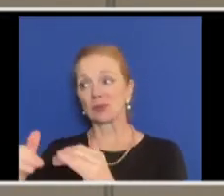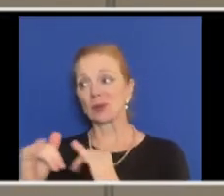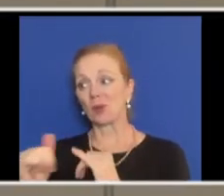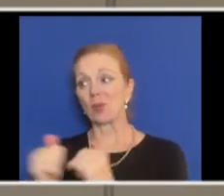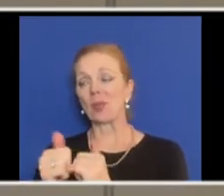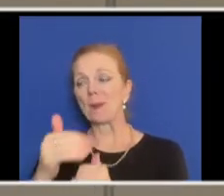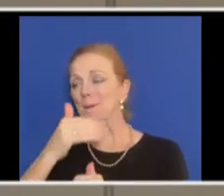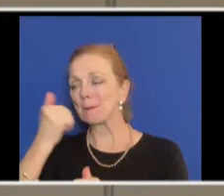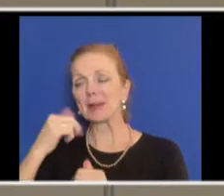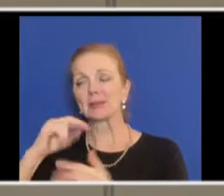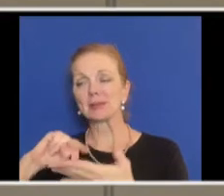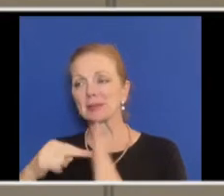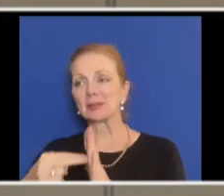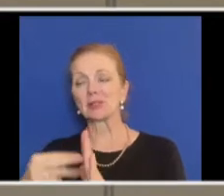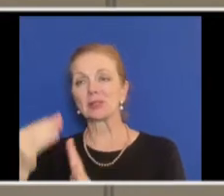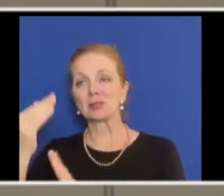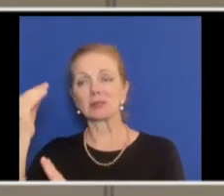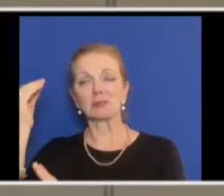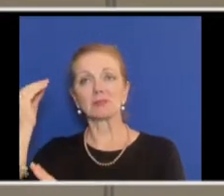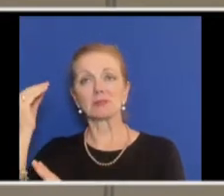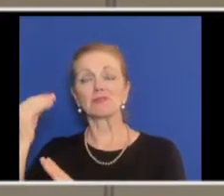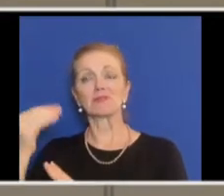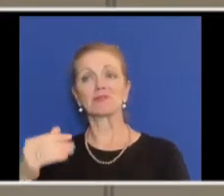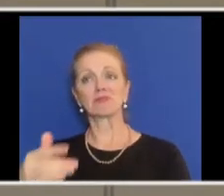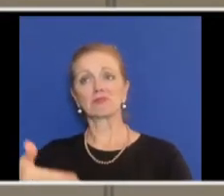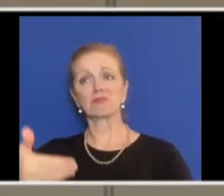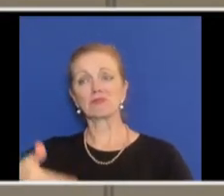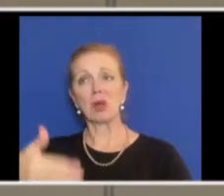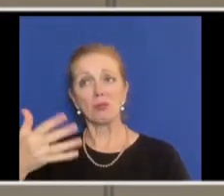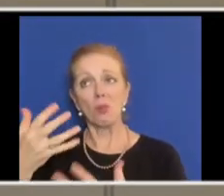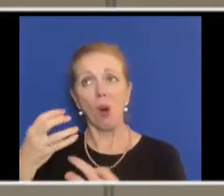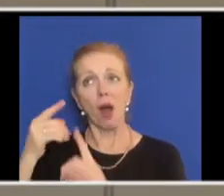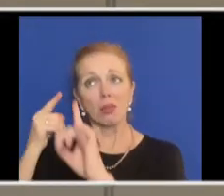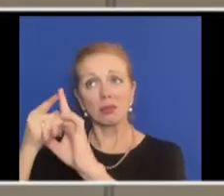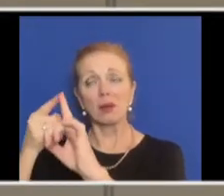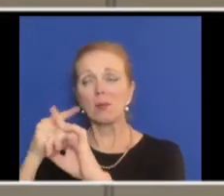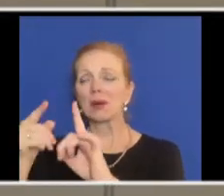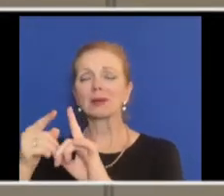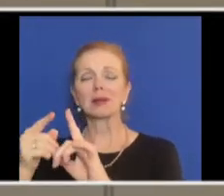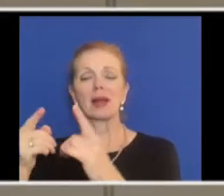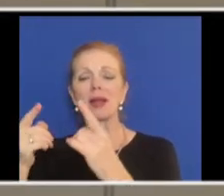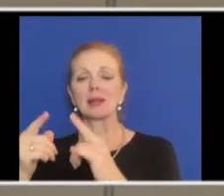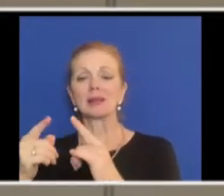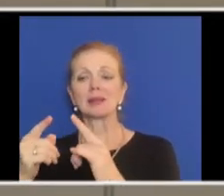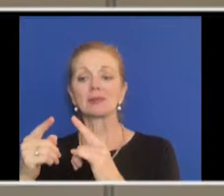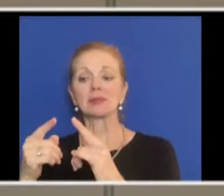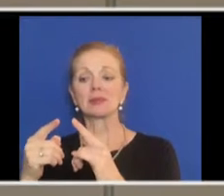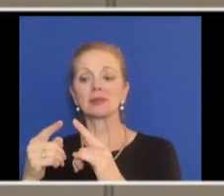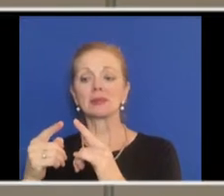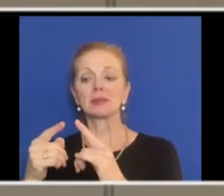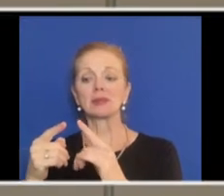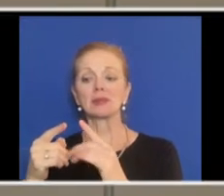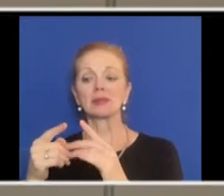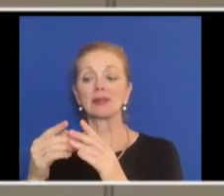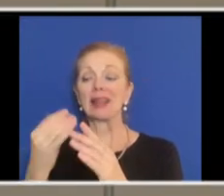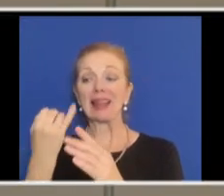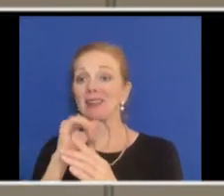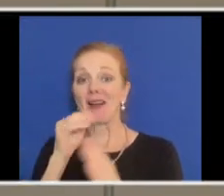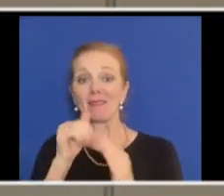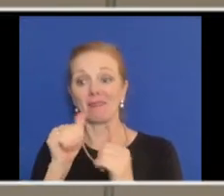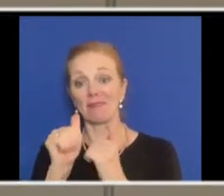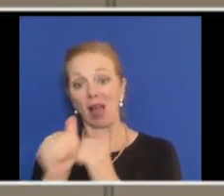of intentions in mind but they have time has has led when they don't follow a specific plan